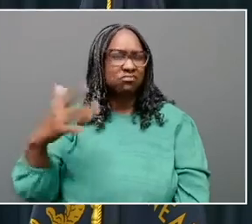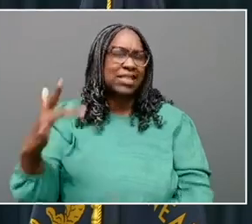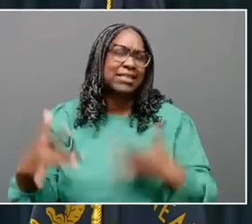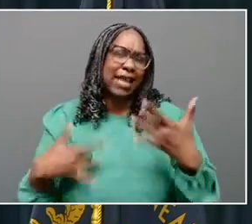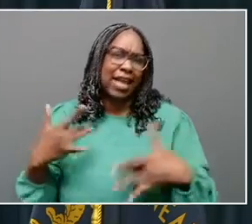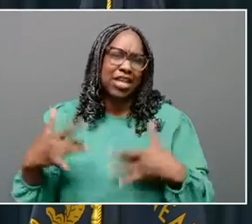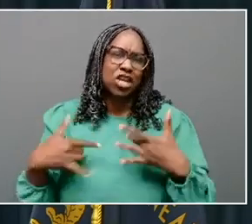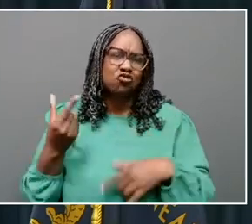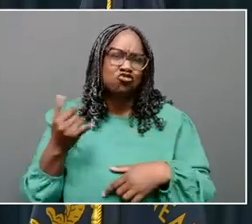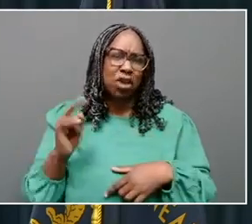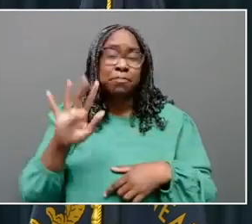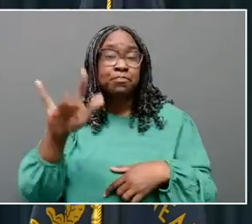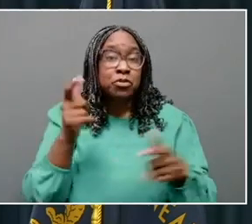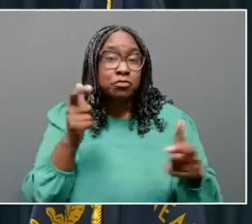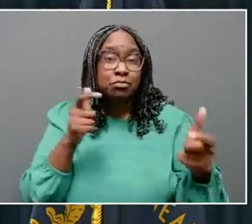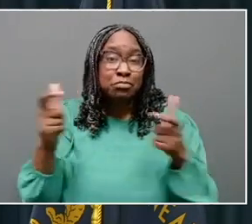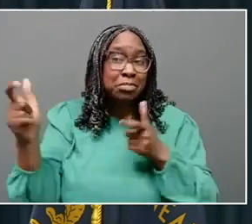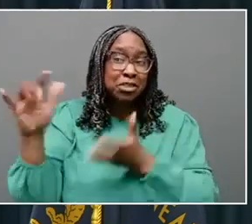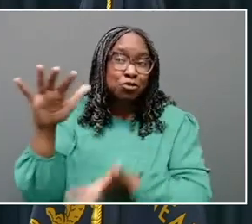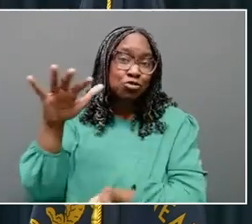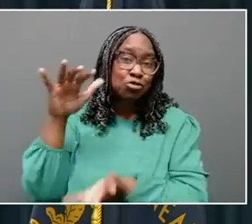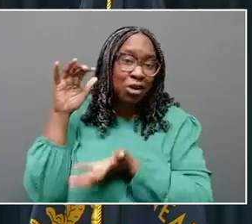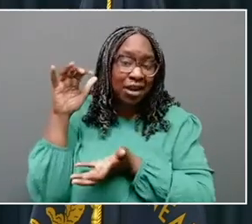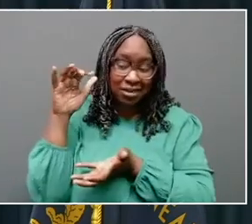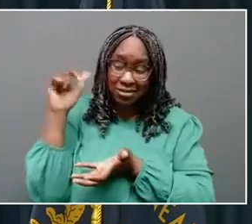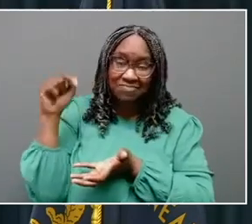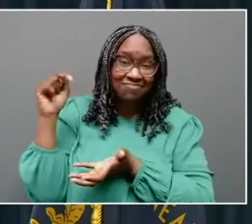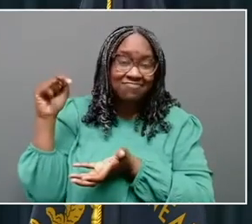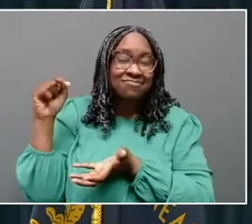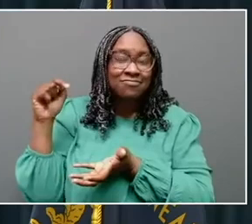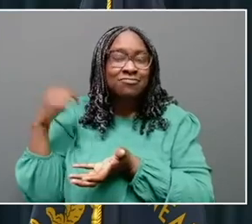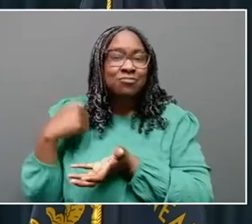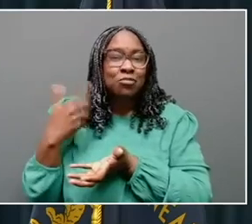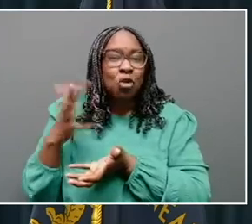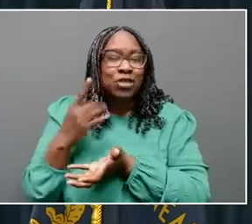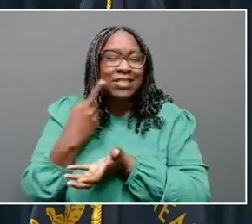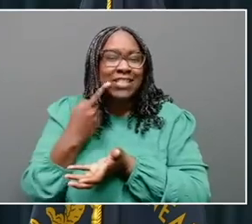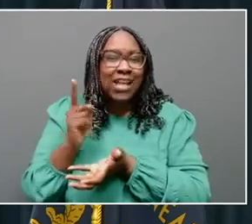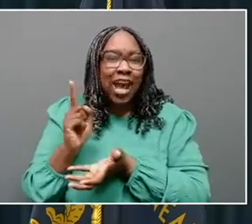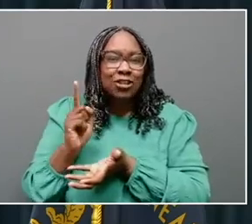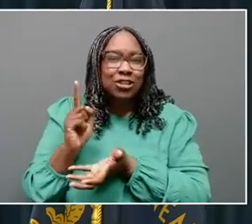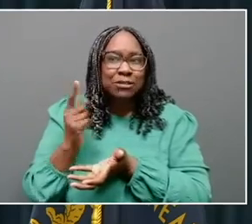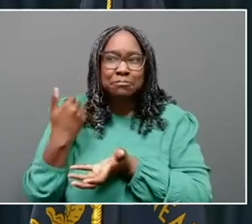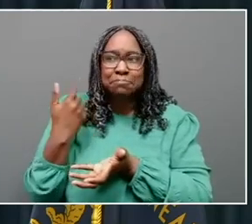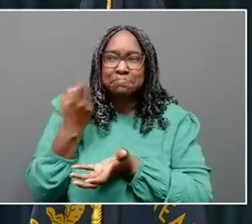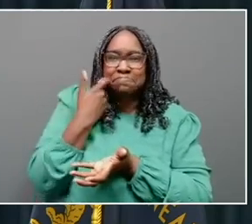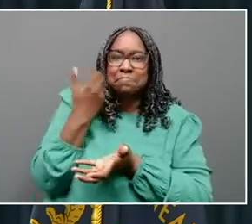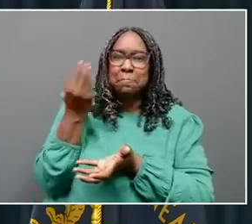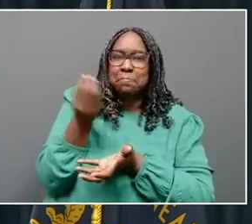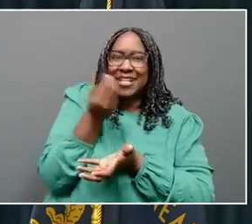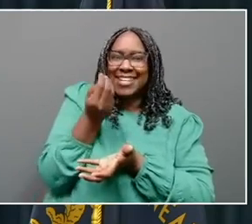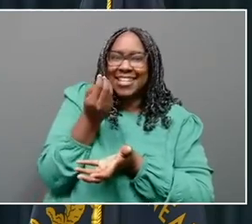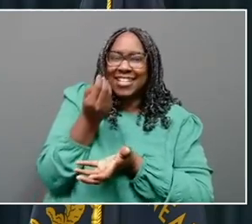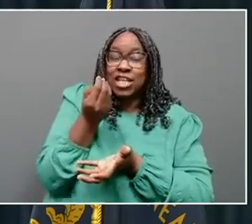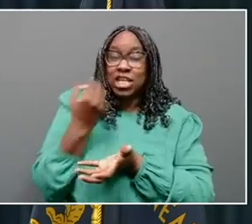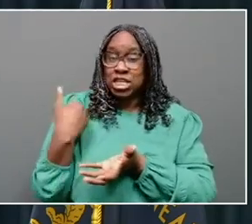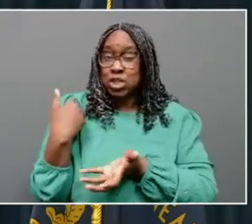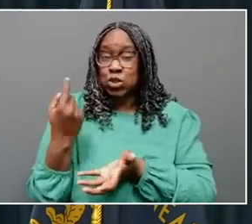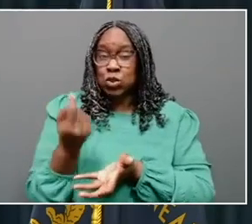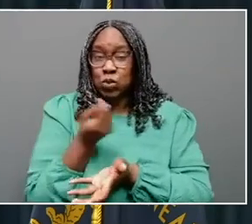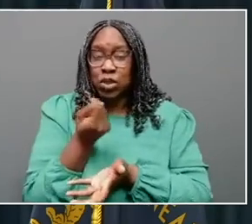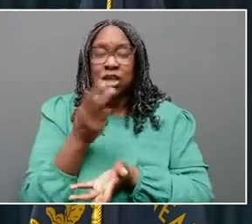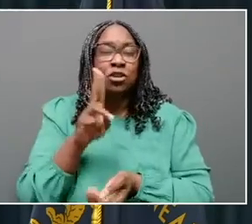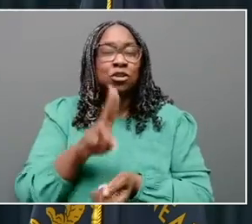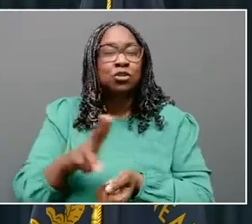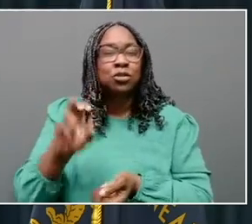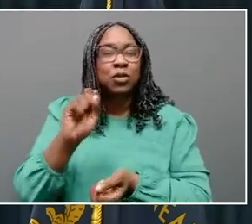grant that we received this week, we got to announce on Monday, and then on Tuesday had U.S.